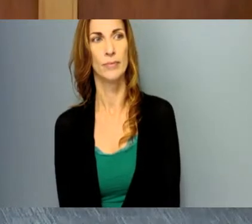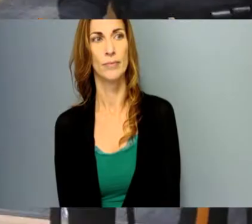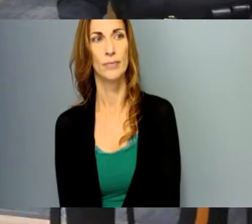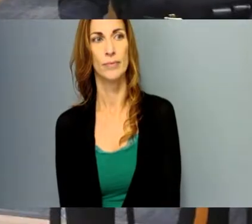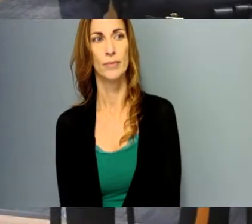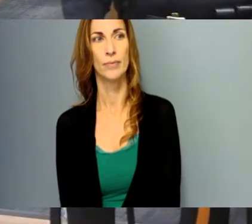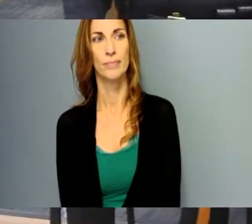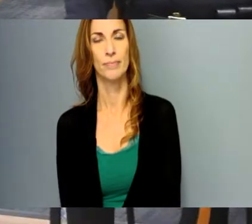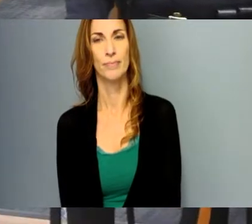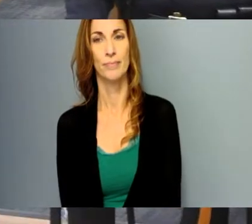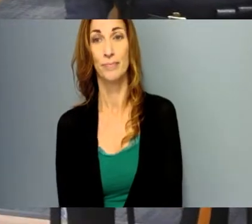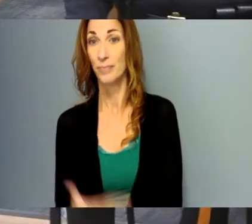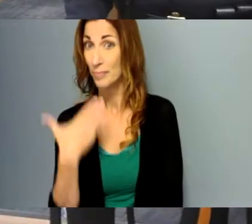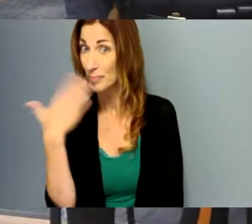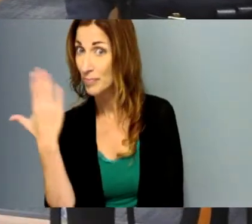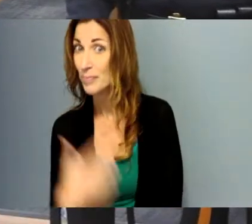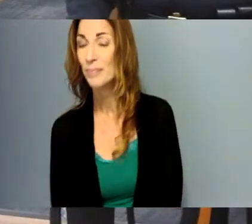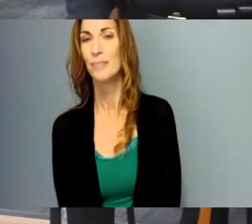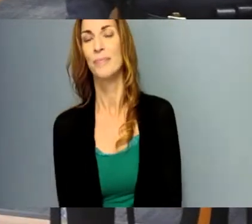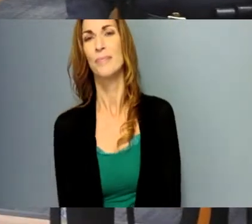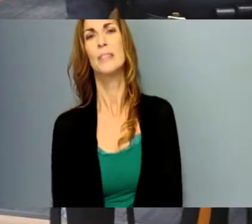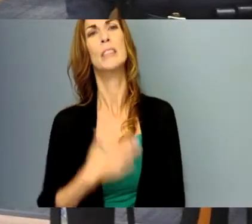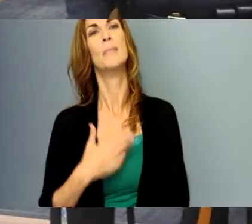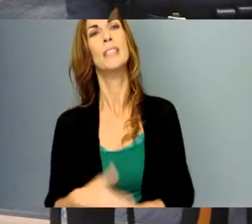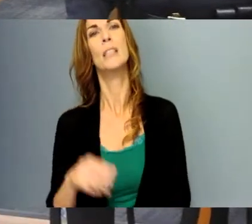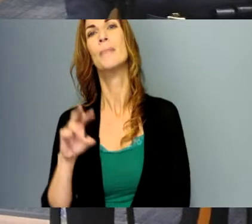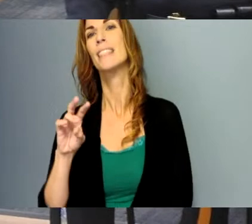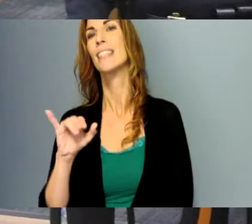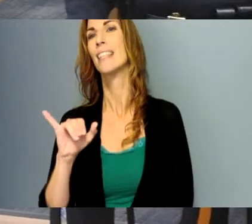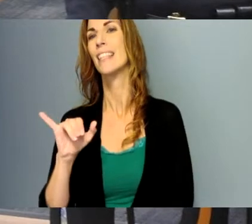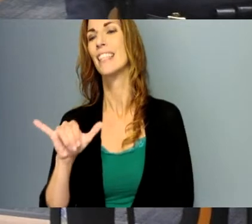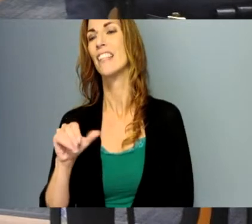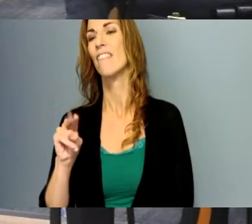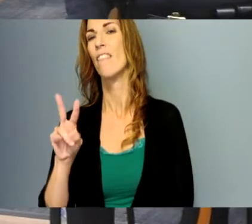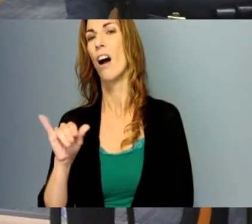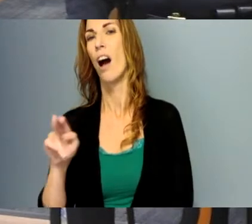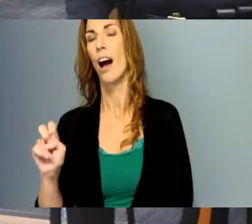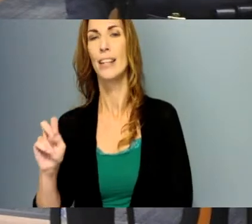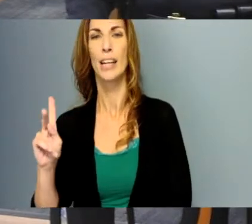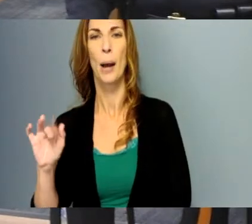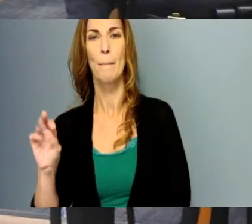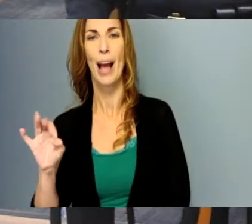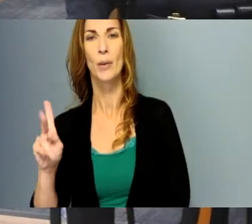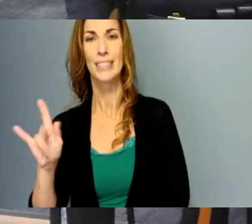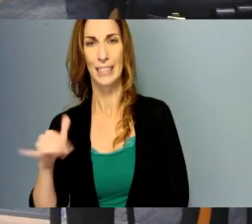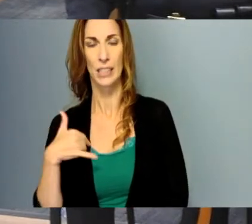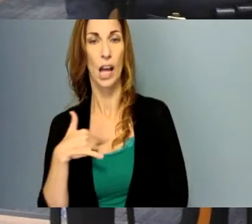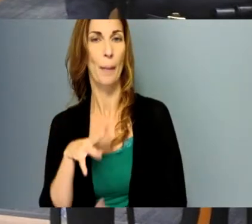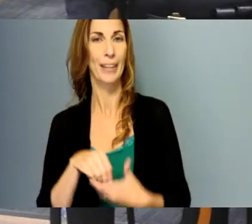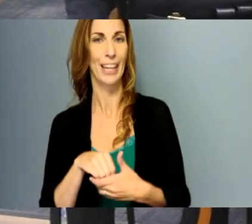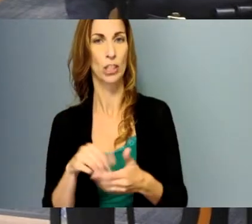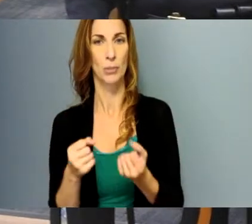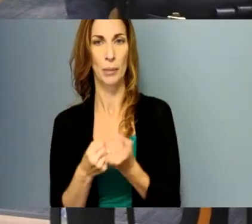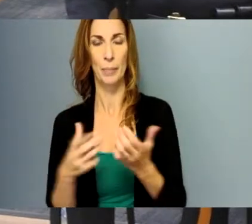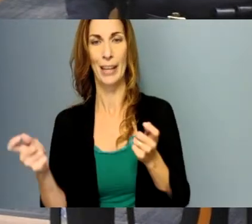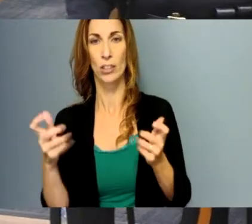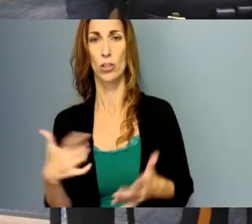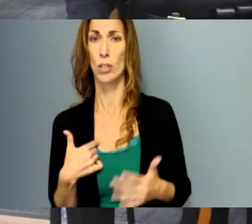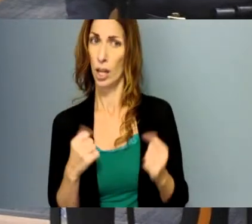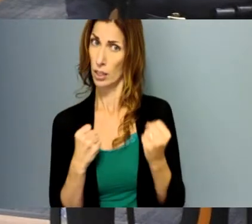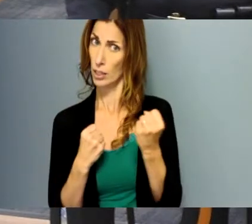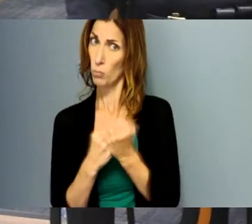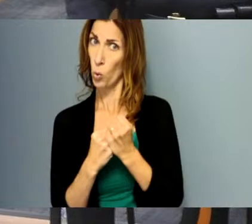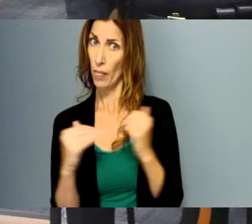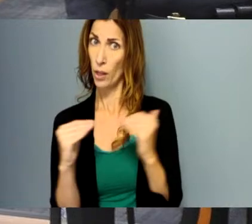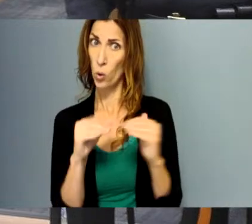Good morning. My name is Yvonne Kowalski. I'm the Community Engagement Officer here at the county, and I support the co-responder